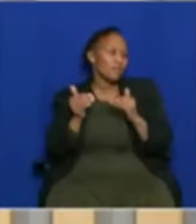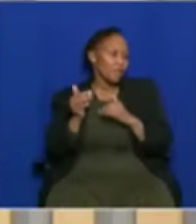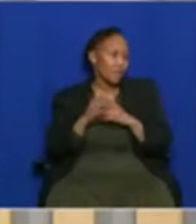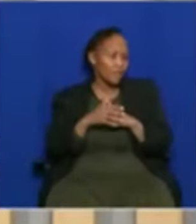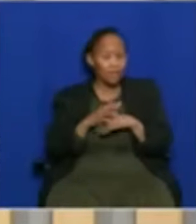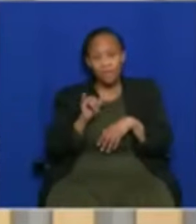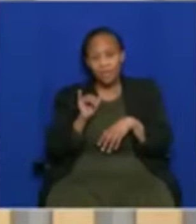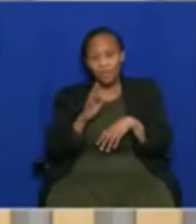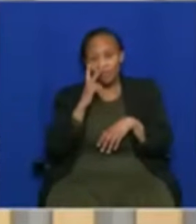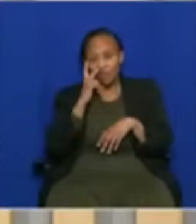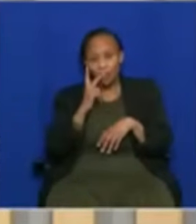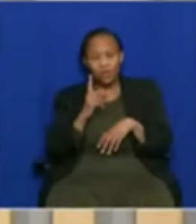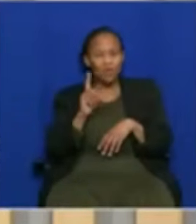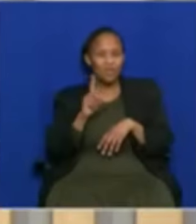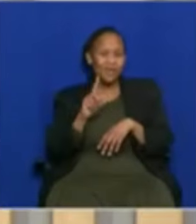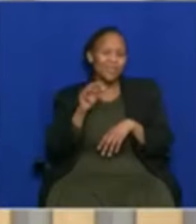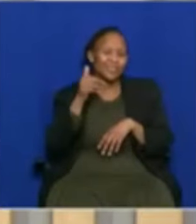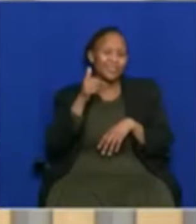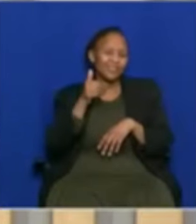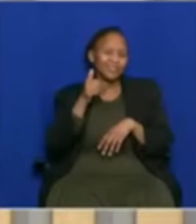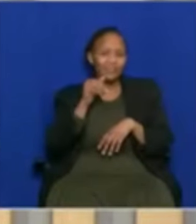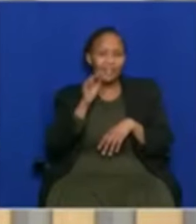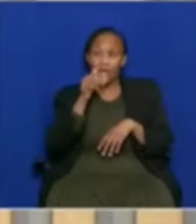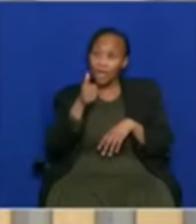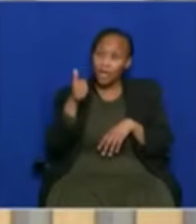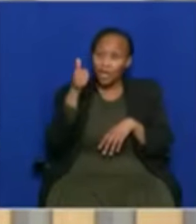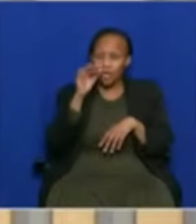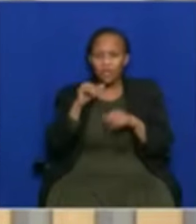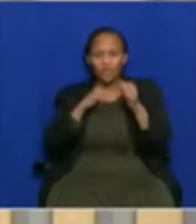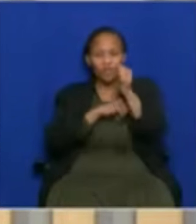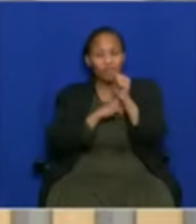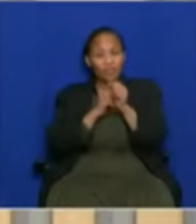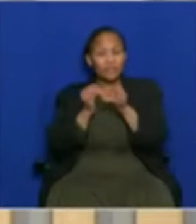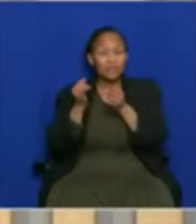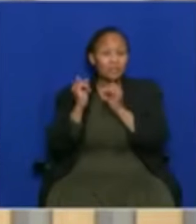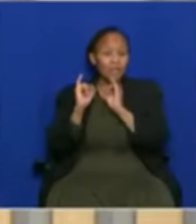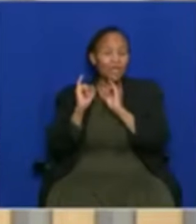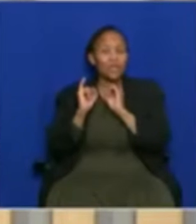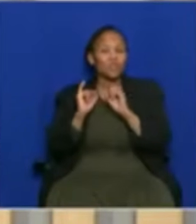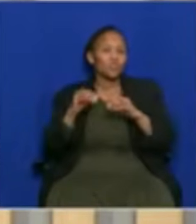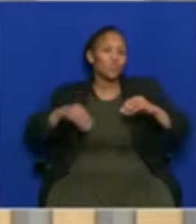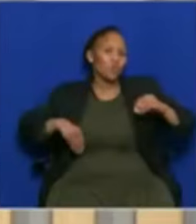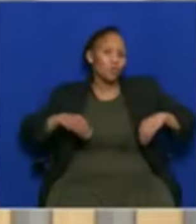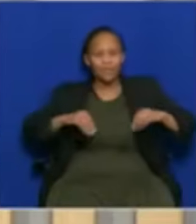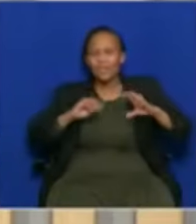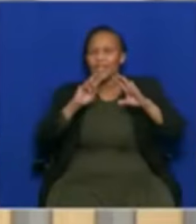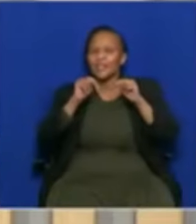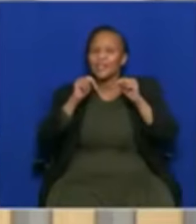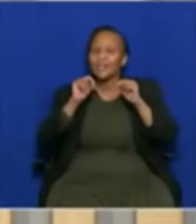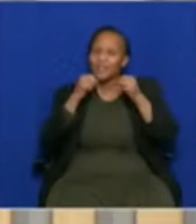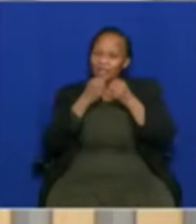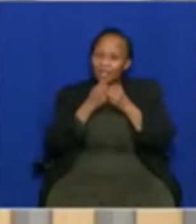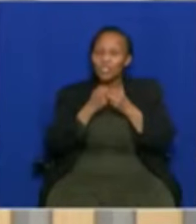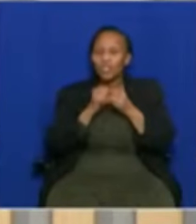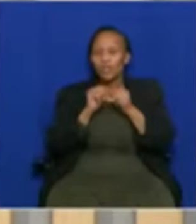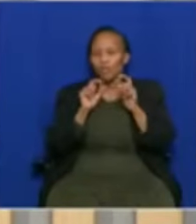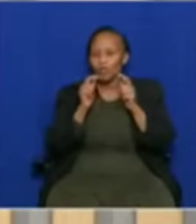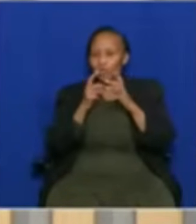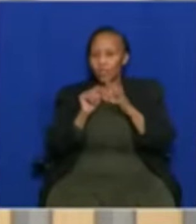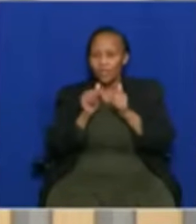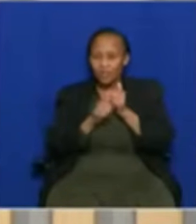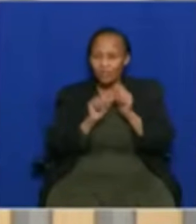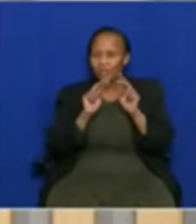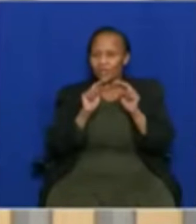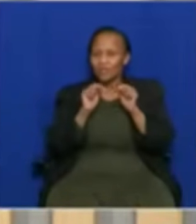office and the serious corruption with national commissioners and deputy national commissioners and senior officers being arrested